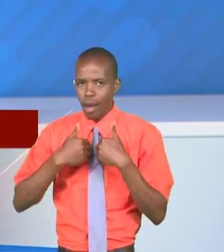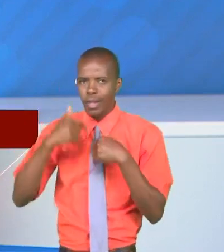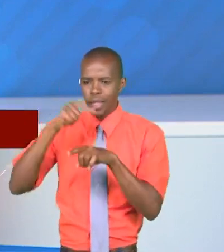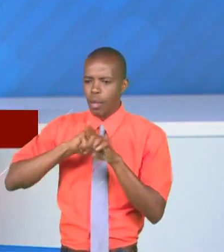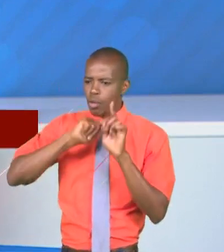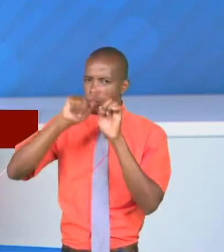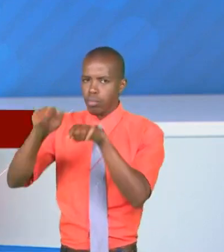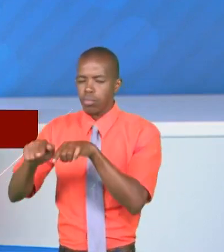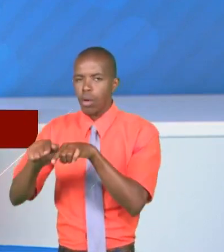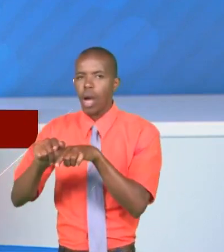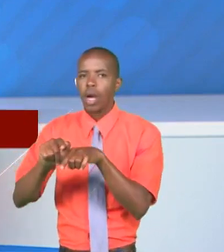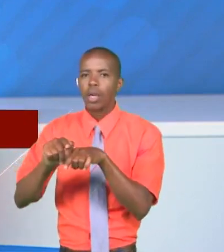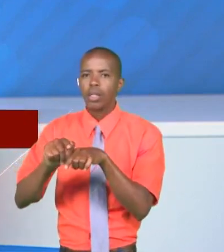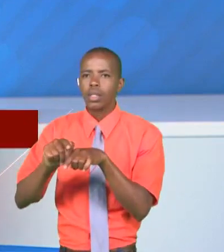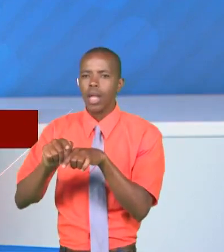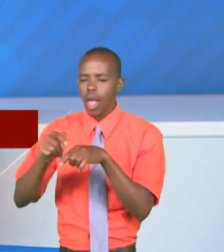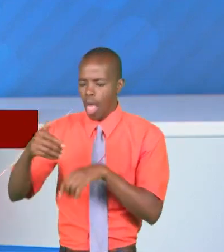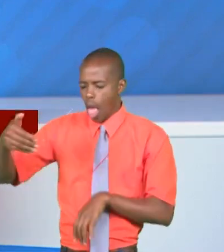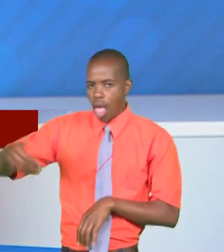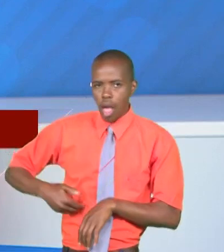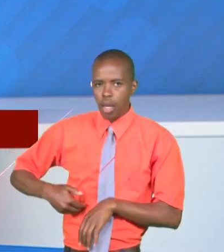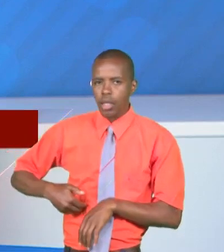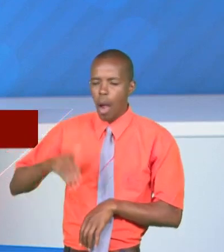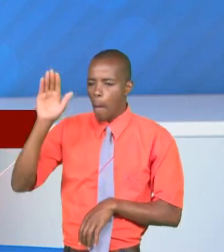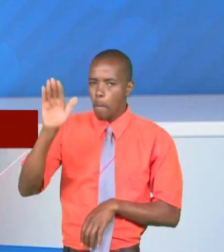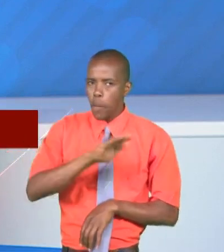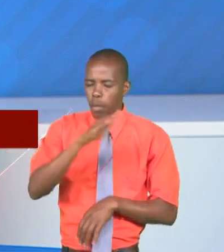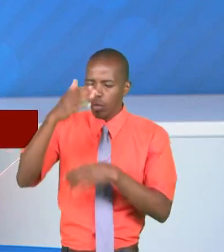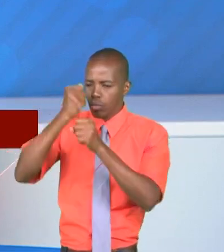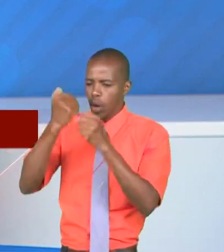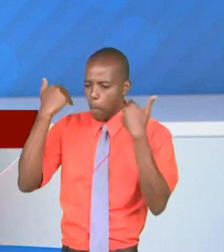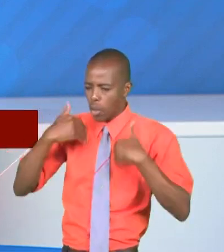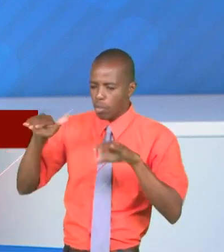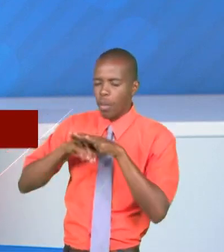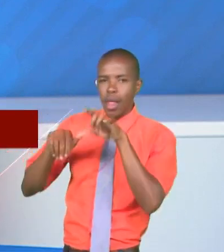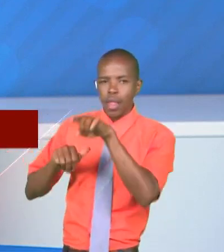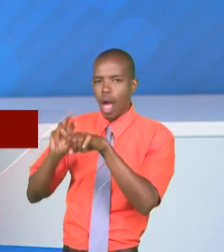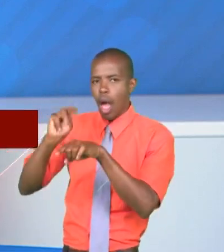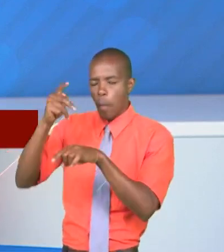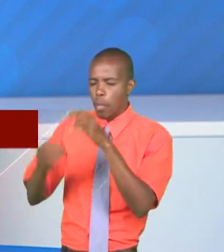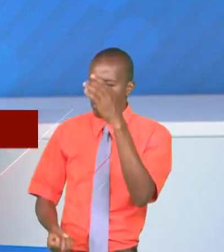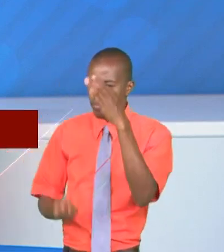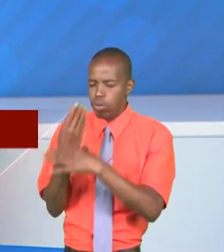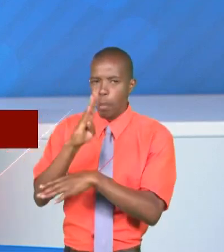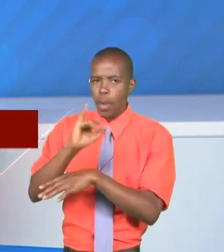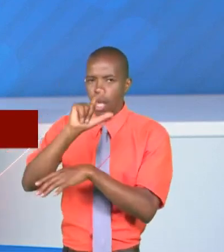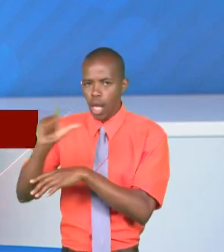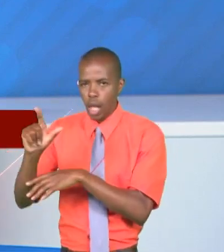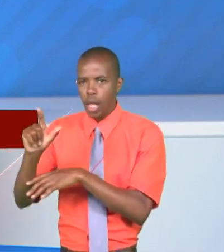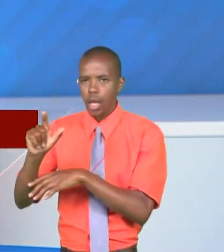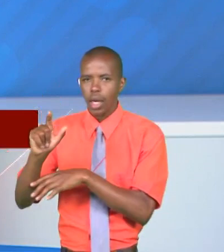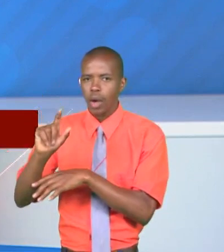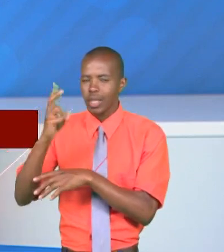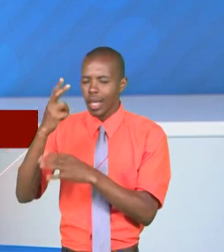to KYPA, Young Parliamentary Association, I'm one of the members of parliament who came up with a bill, which is now in second